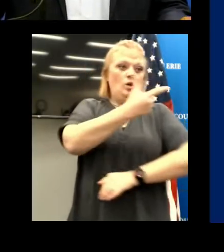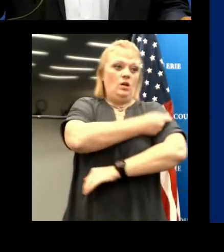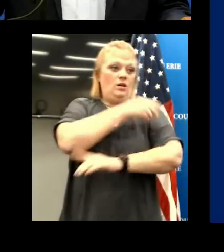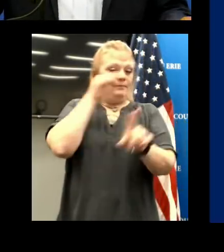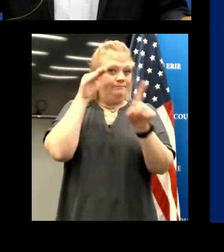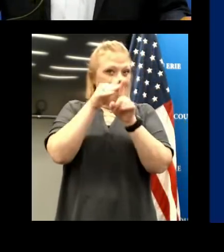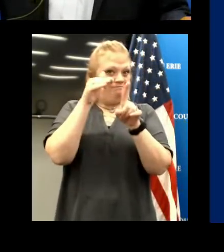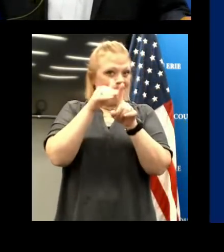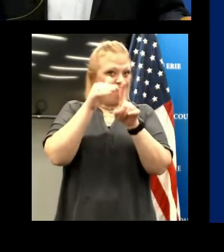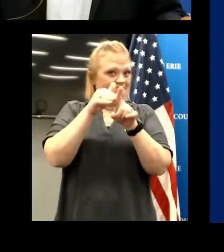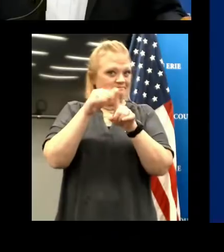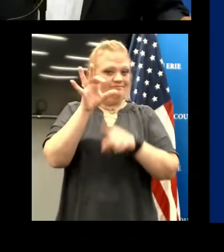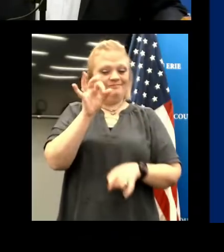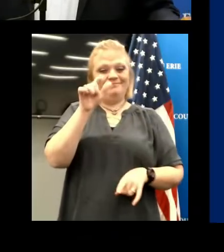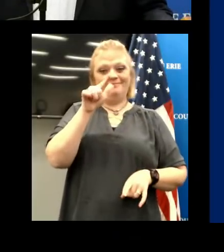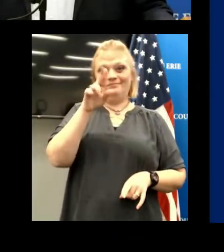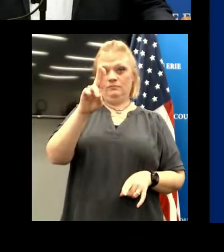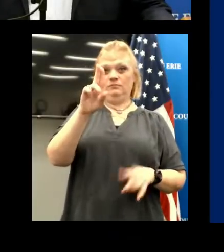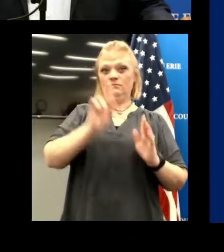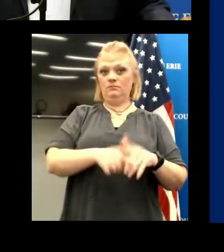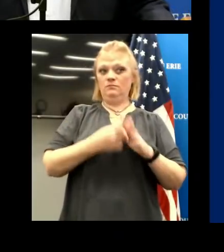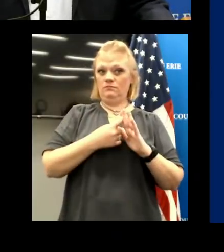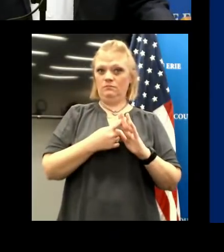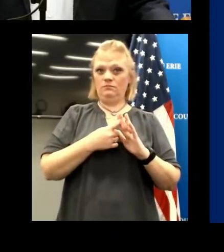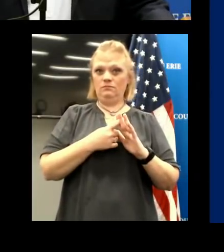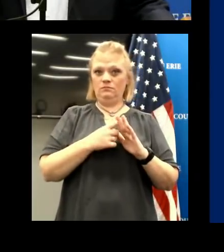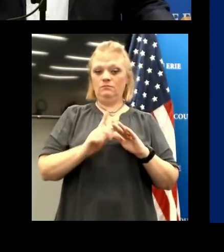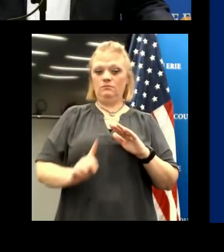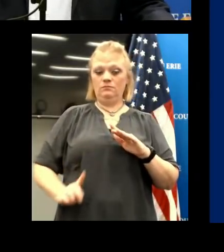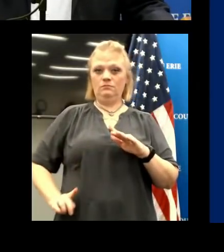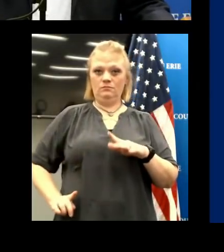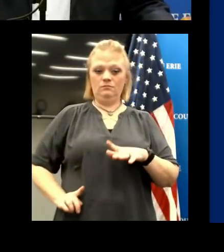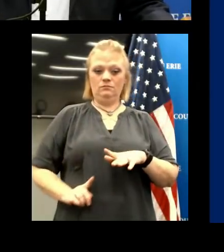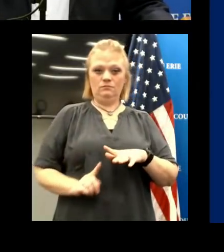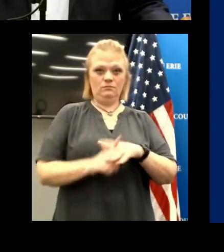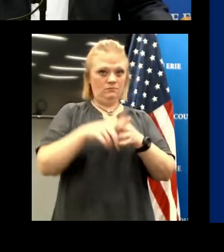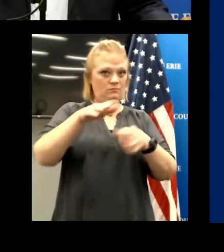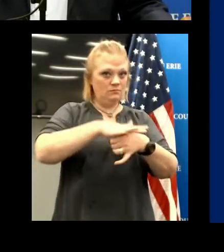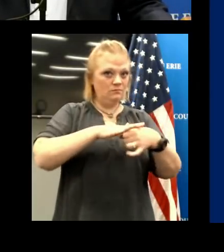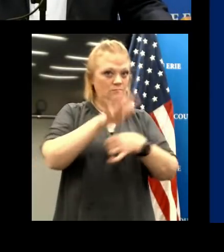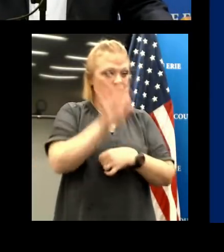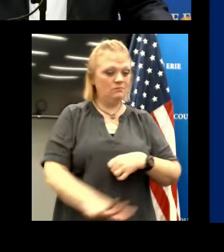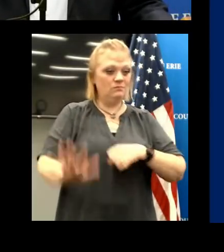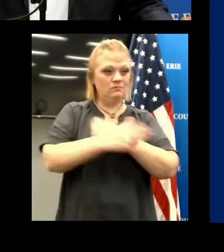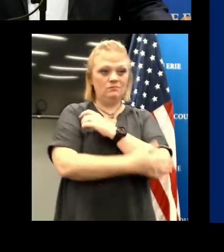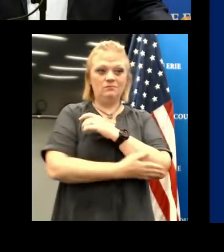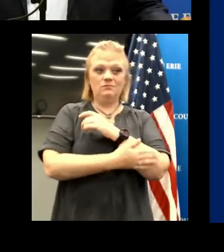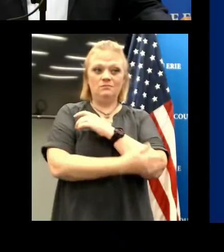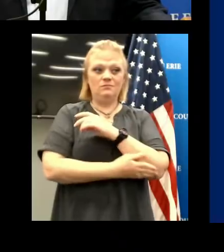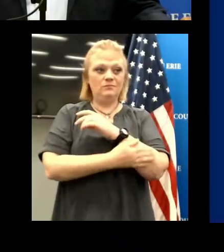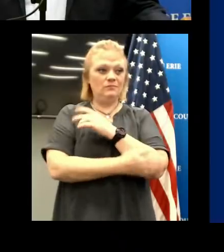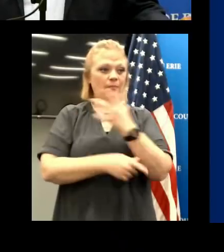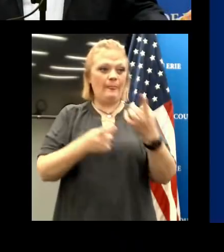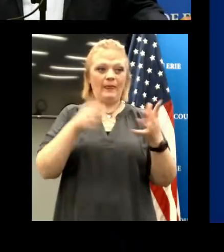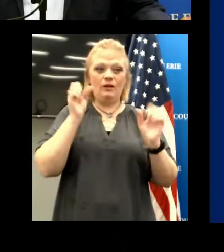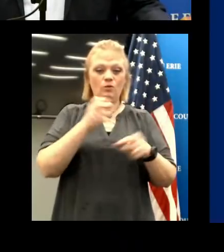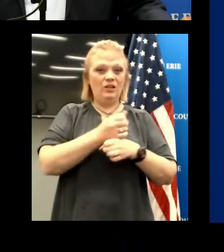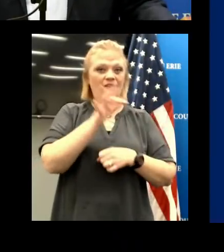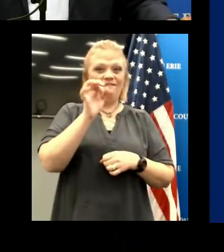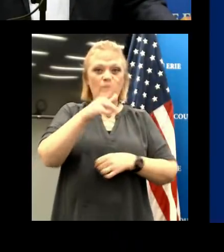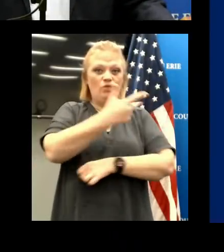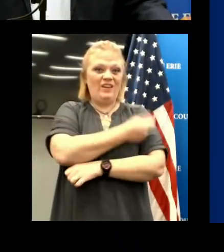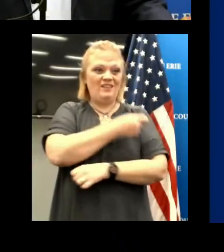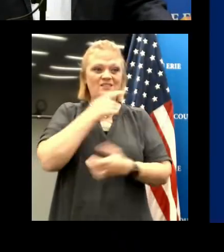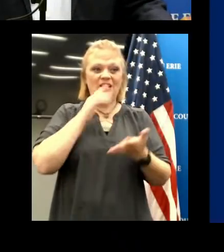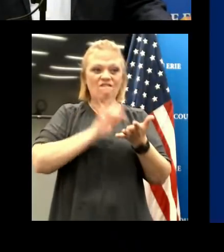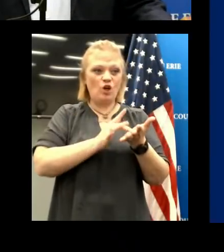reminder that the flu is starting to creep up in our region, as it is across the country. And you can get flu vaccine at